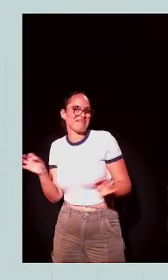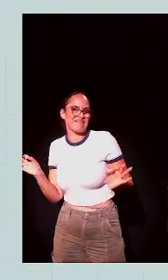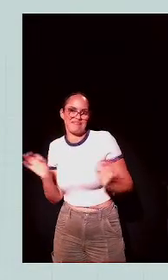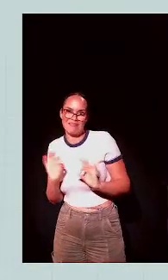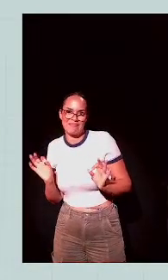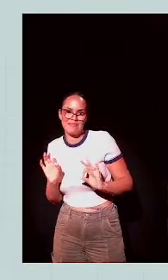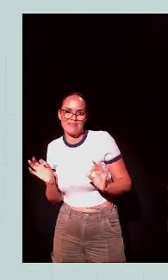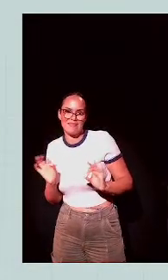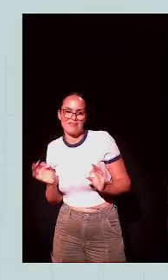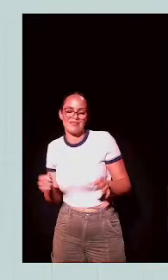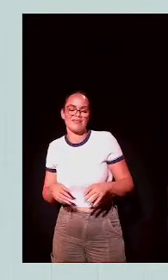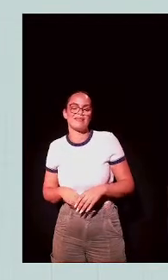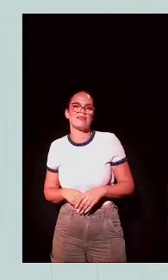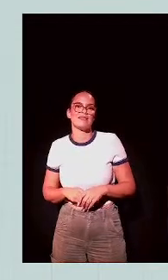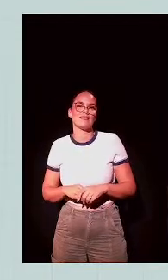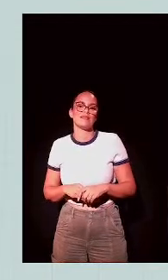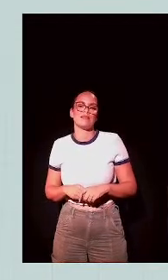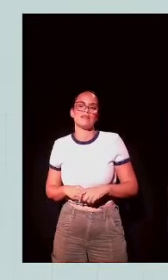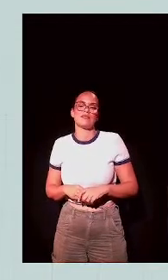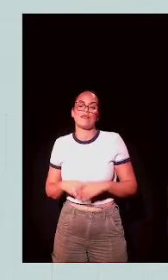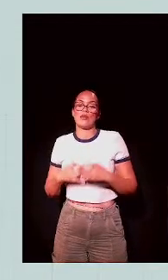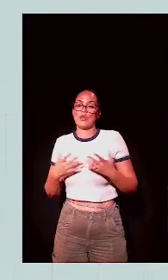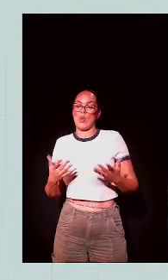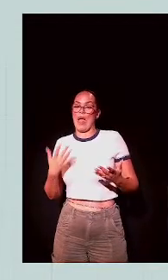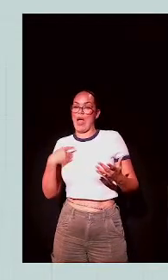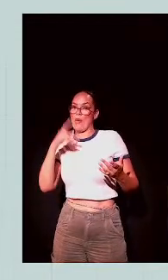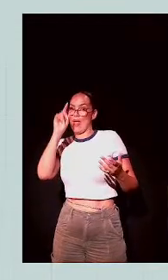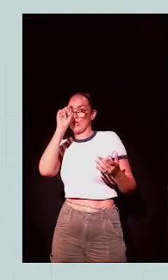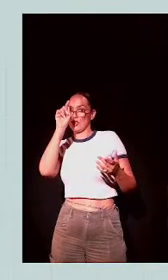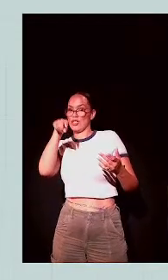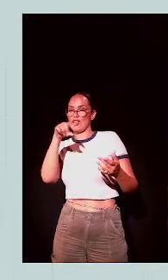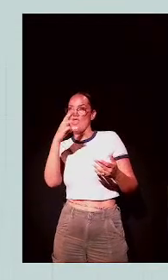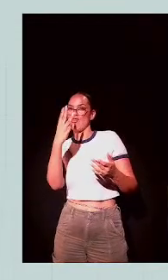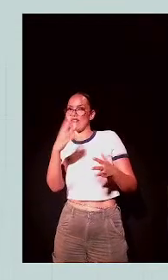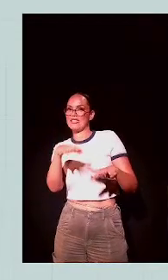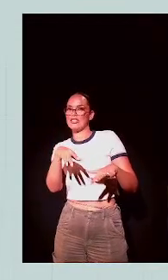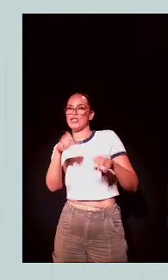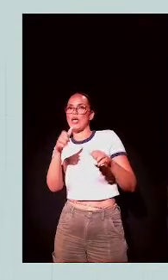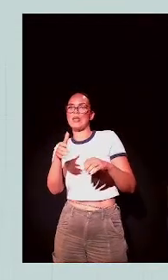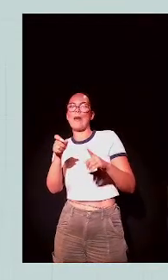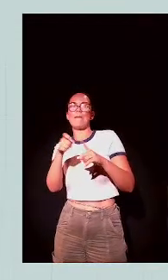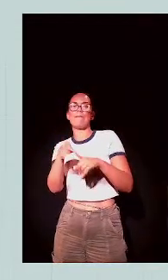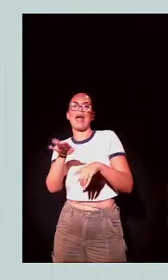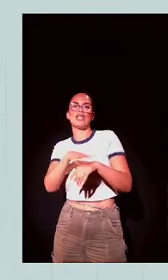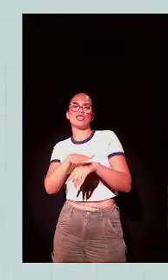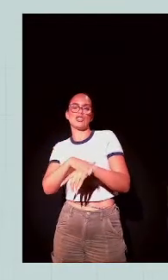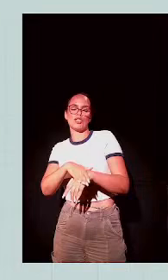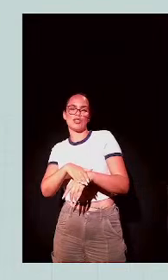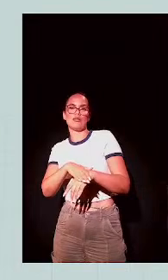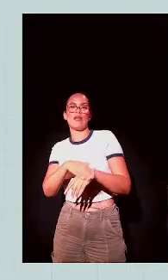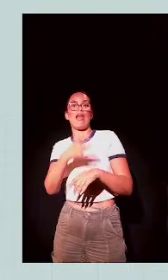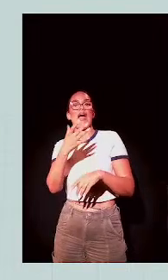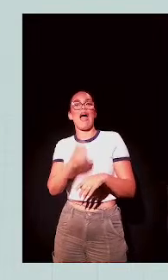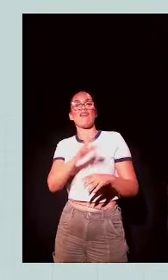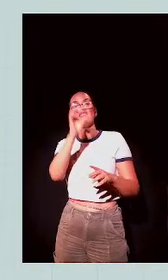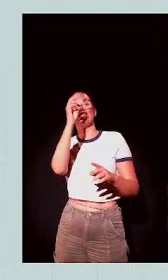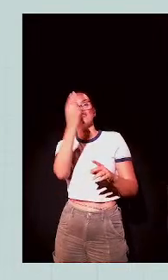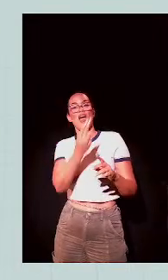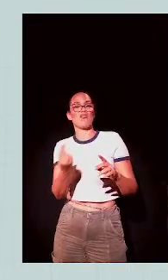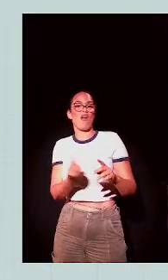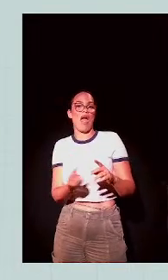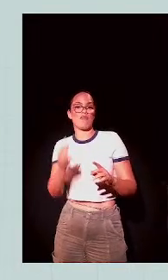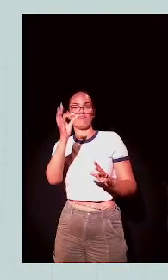try. So I'm just going to suggest three kind of starter patches really as examples, and they've got diagrams